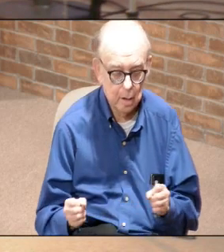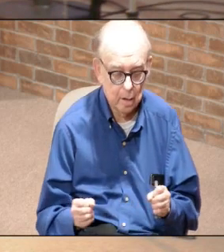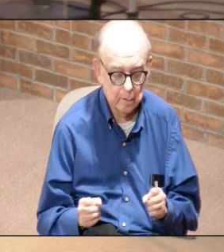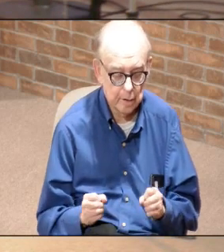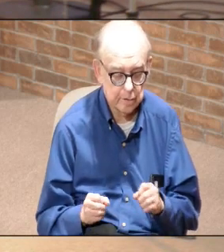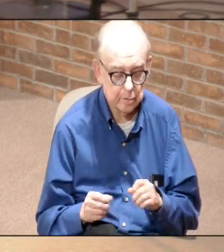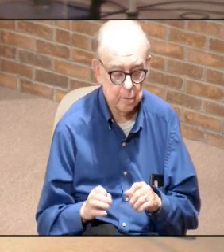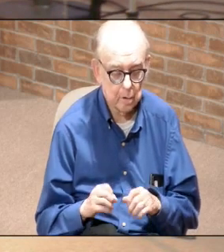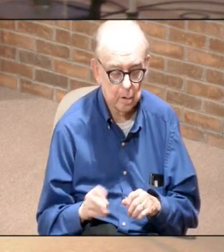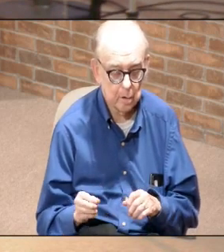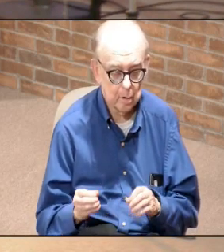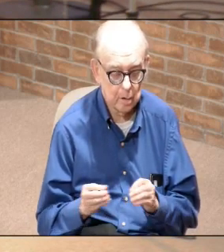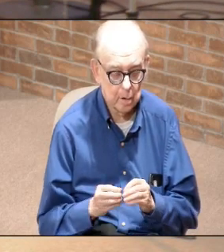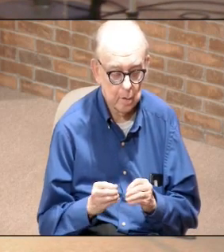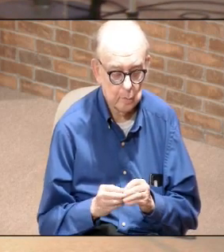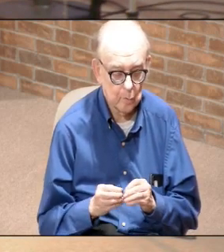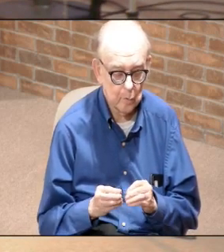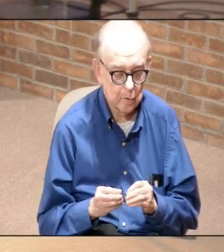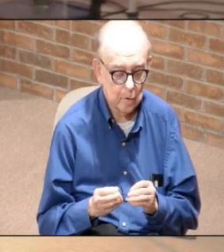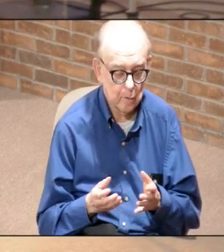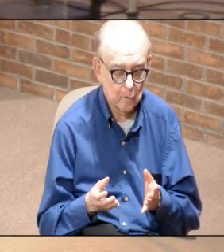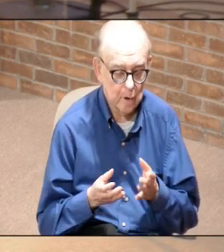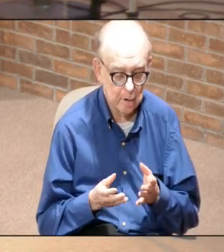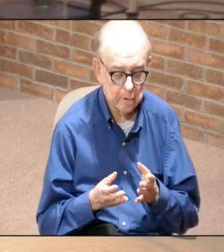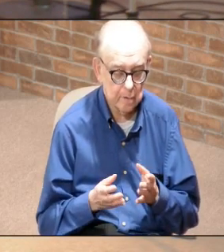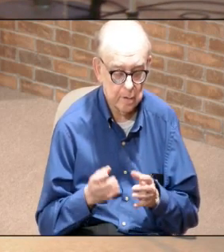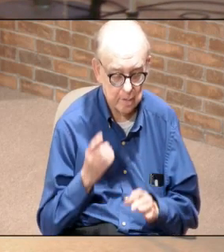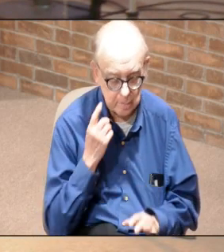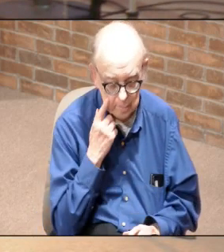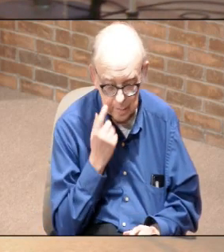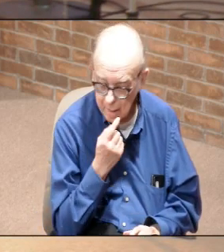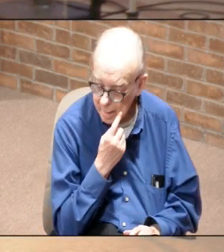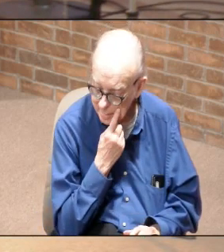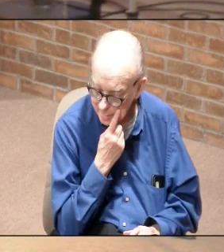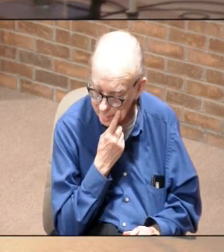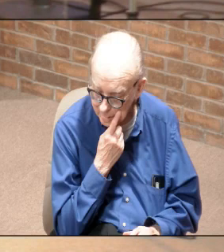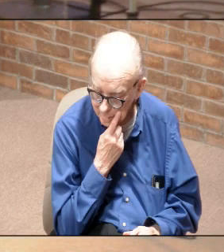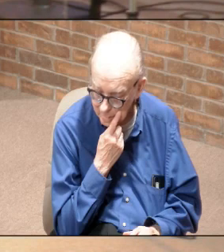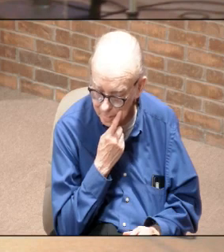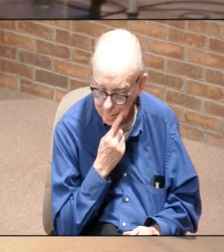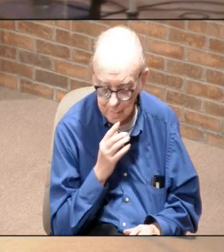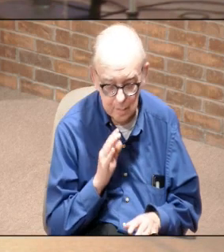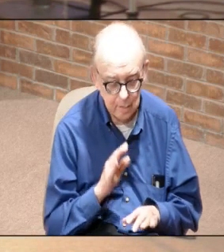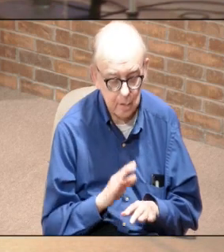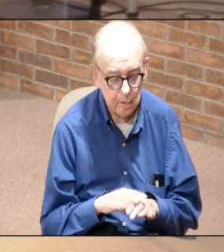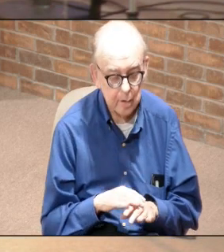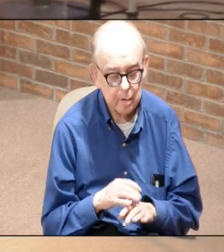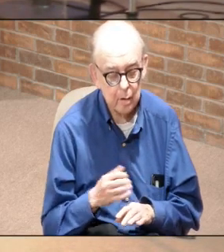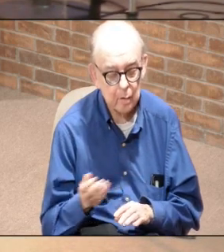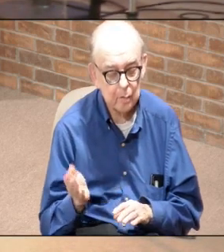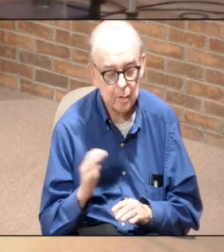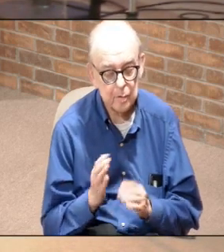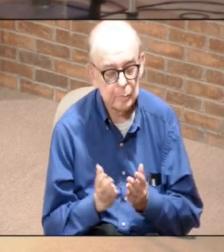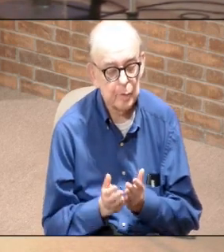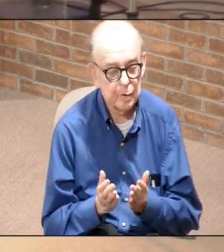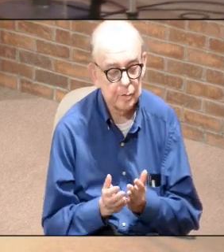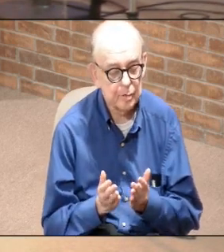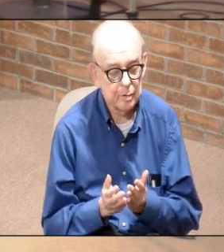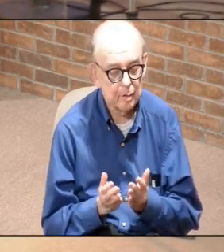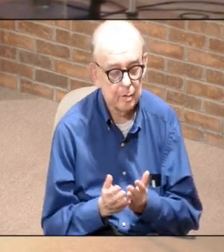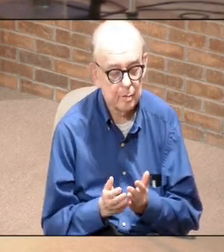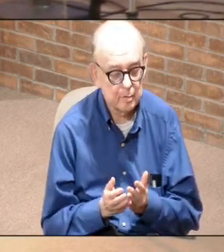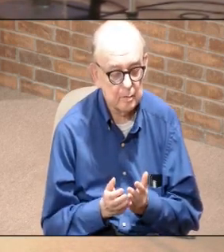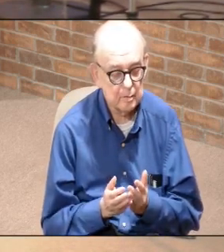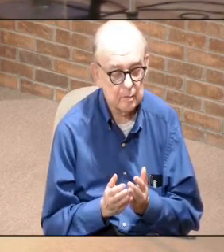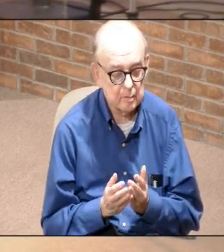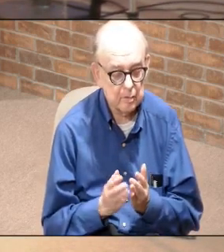cover more appealing to the eyes than everybody else's book that's being